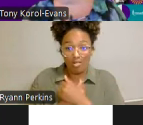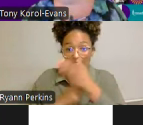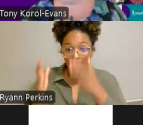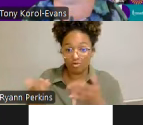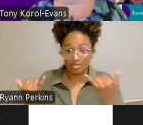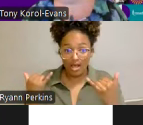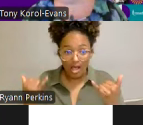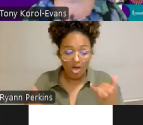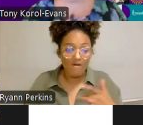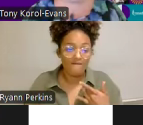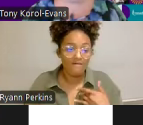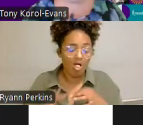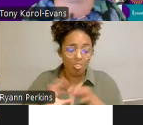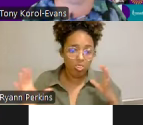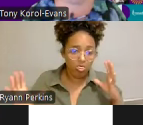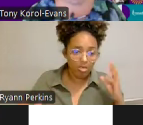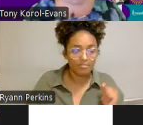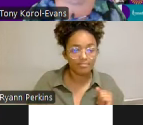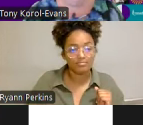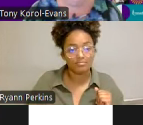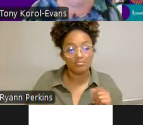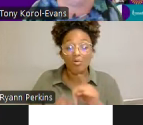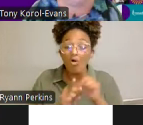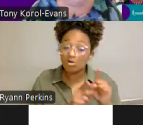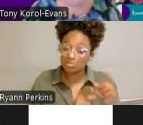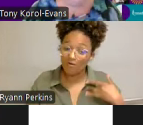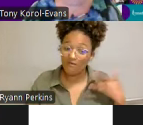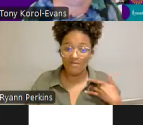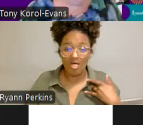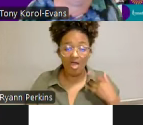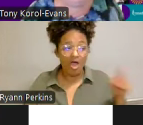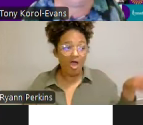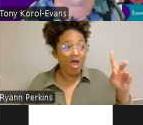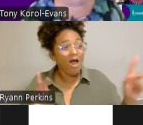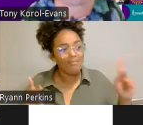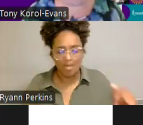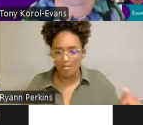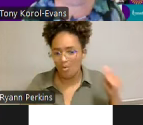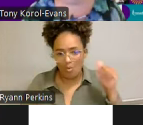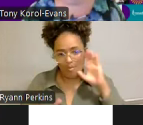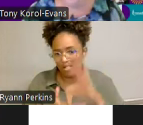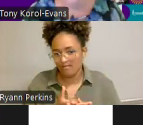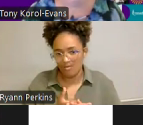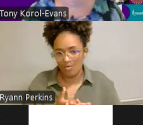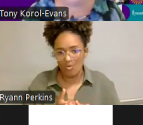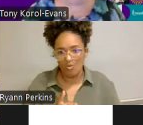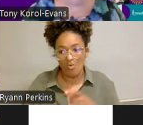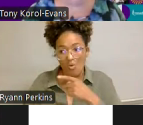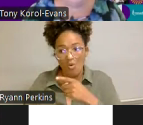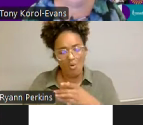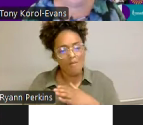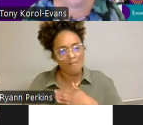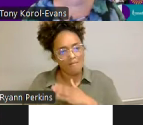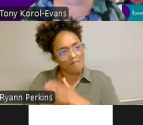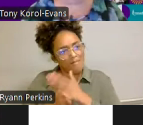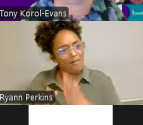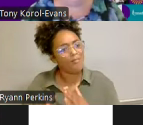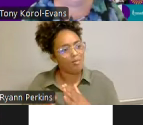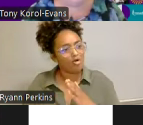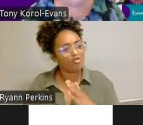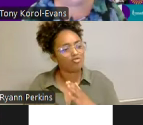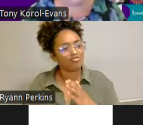Sharon, believing nobody will believe you, right? Well, you're married. Of course you had sex. No, that's not having sex.